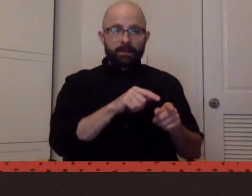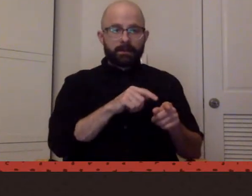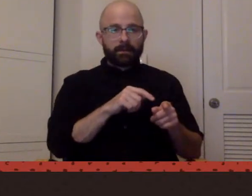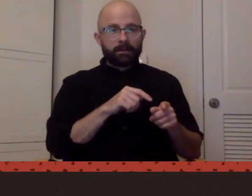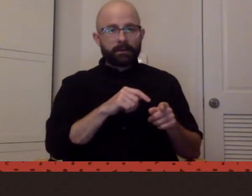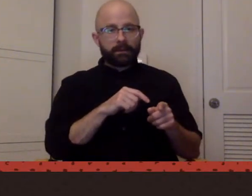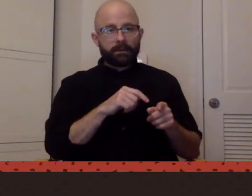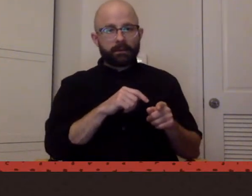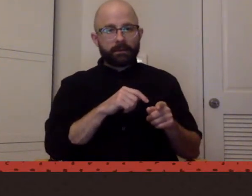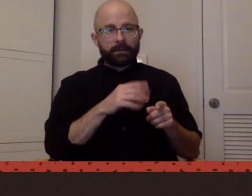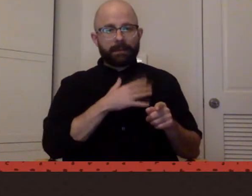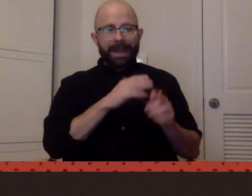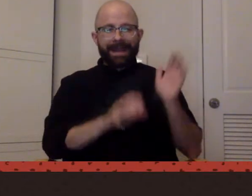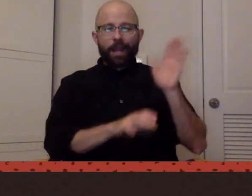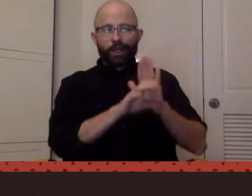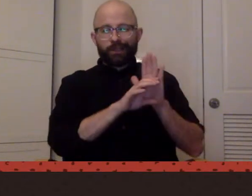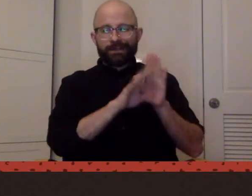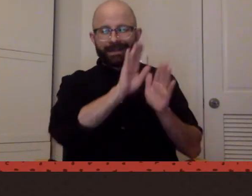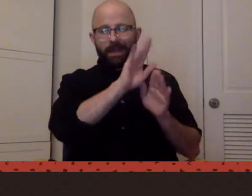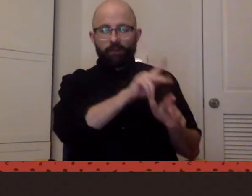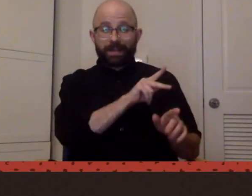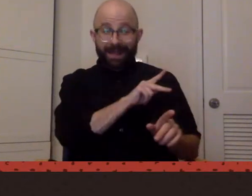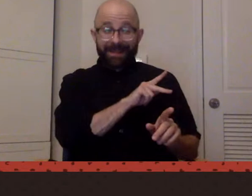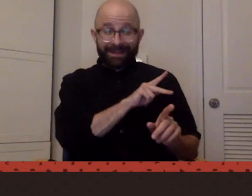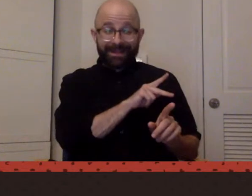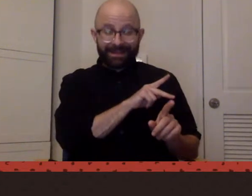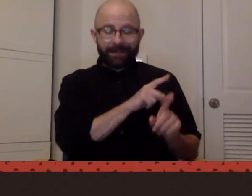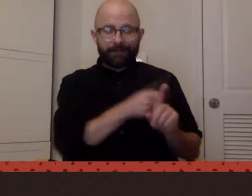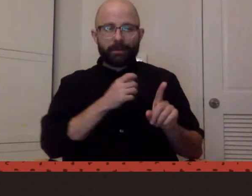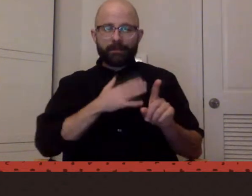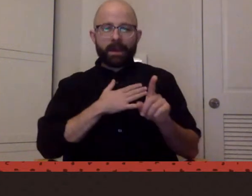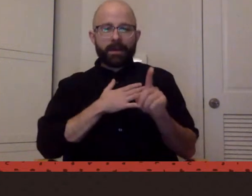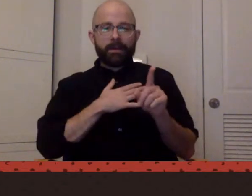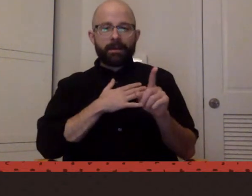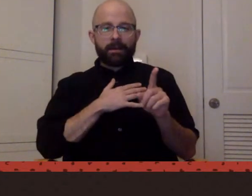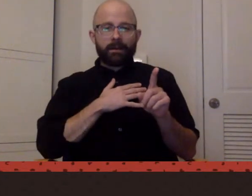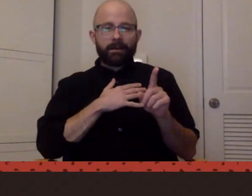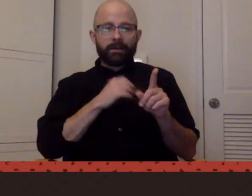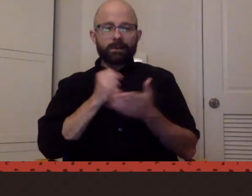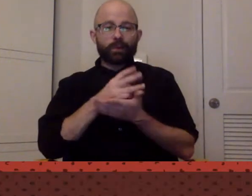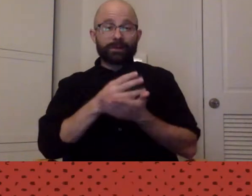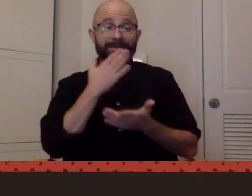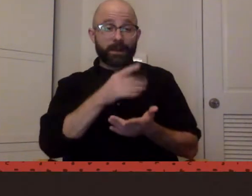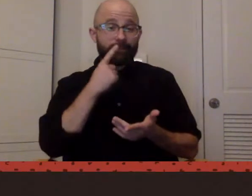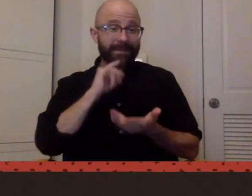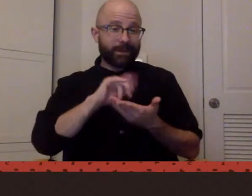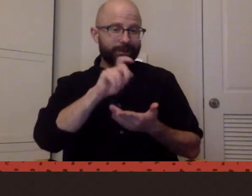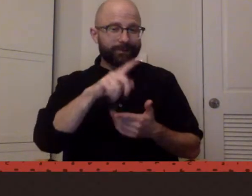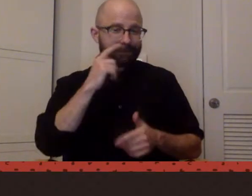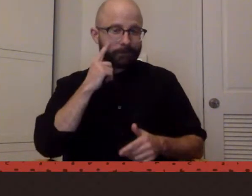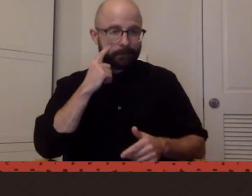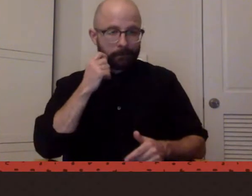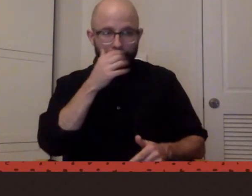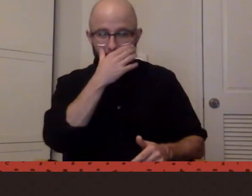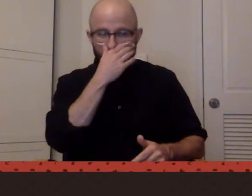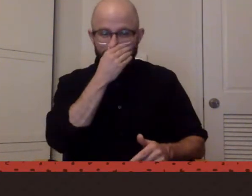kids' my characters' personality from my social work. Thank you for that question. Yeah.